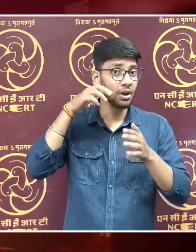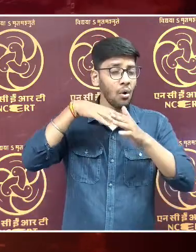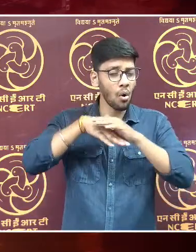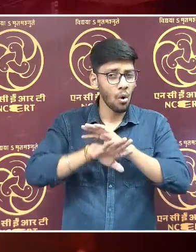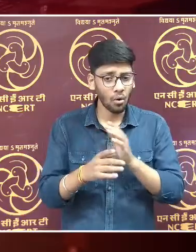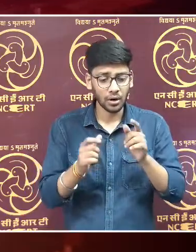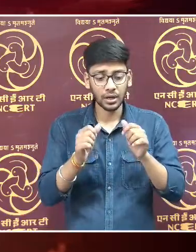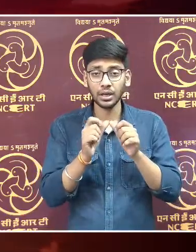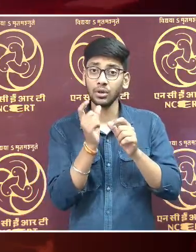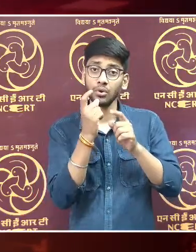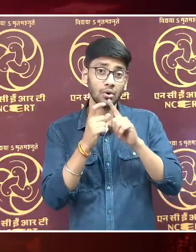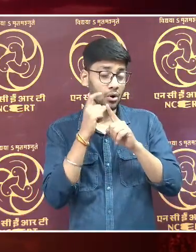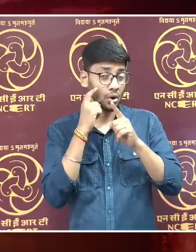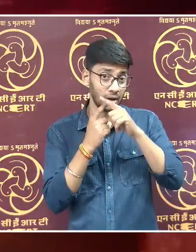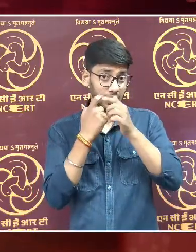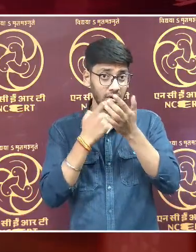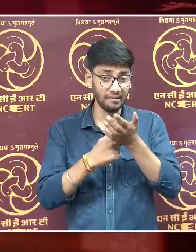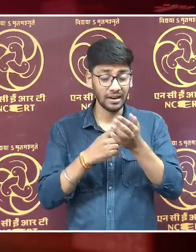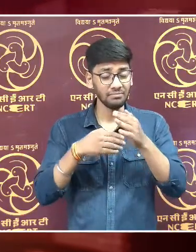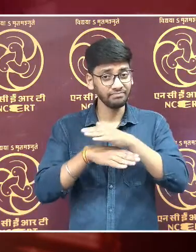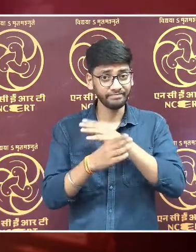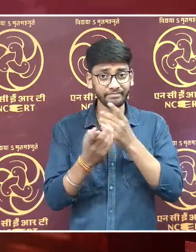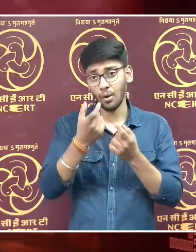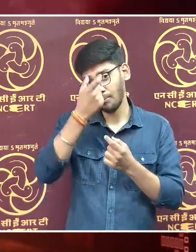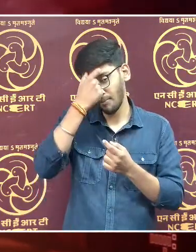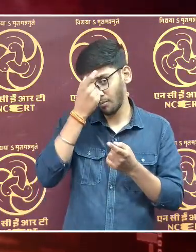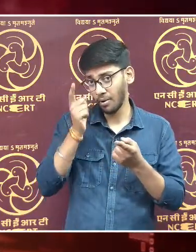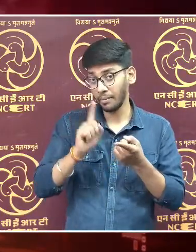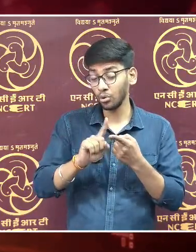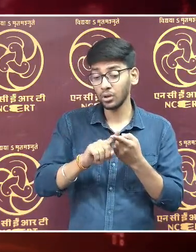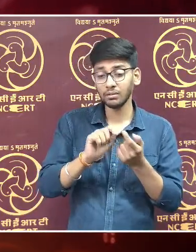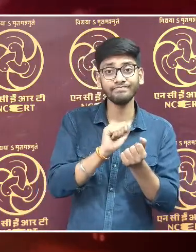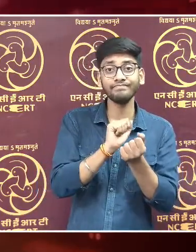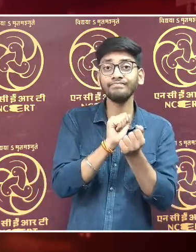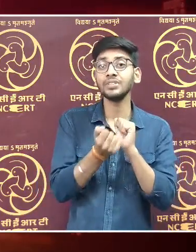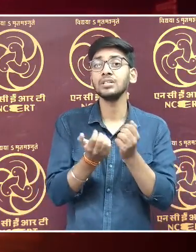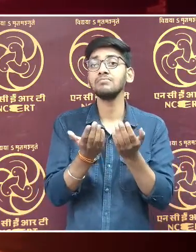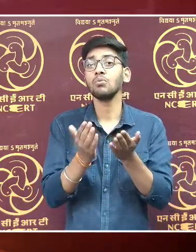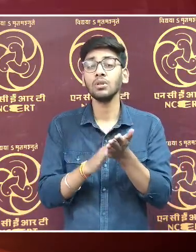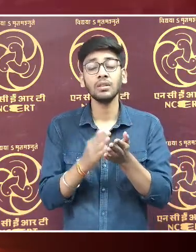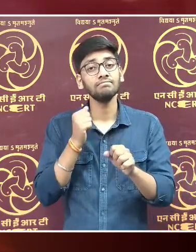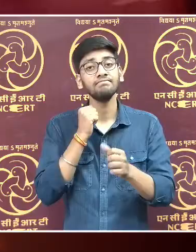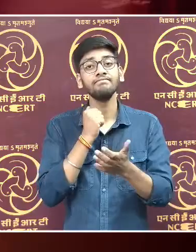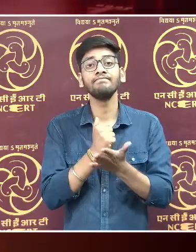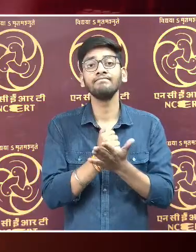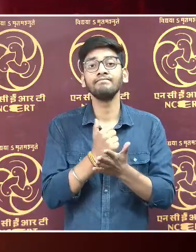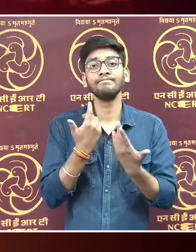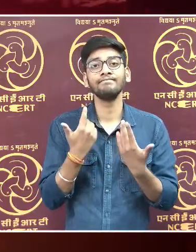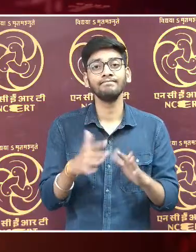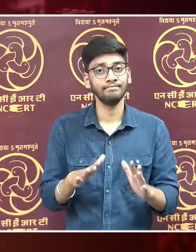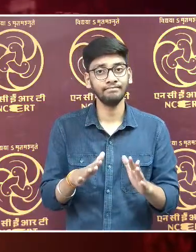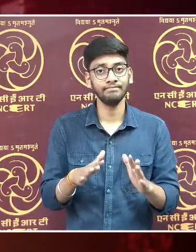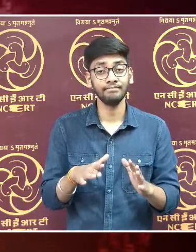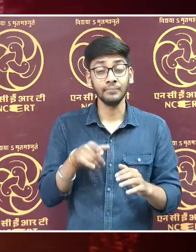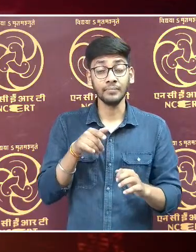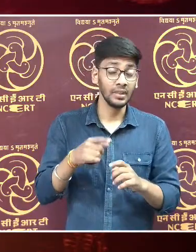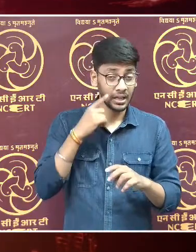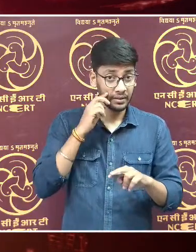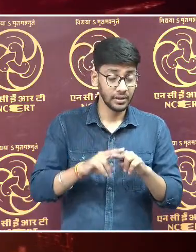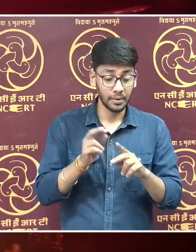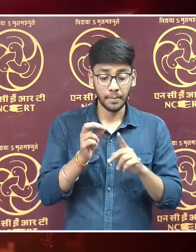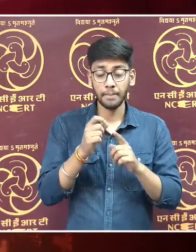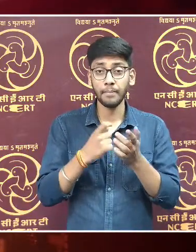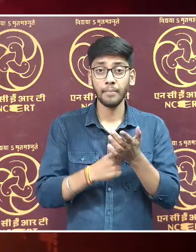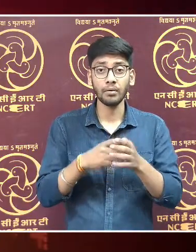it. Most of the time, those get into the permanent issues. Okay. And we have some of the test, like as a professionals,